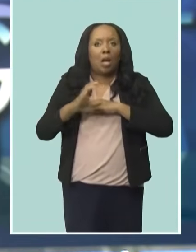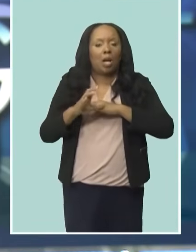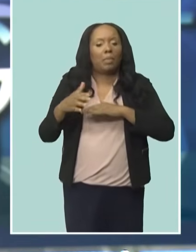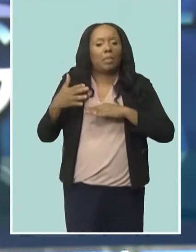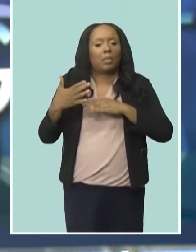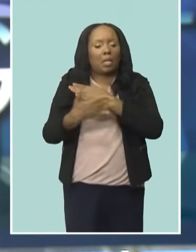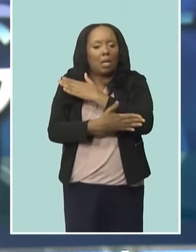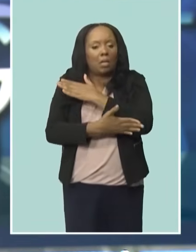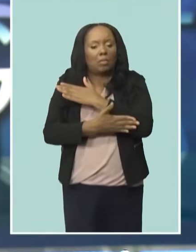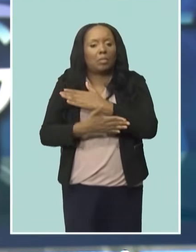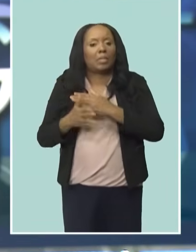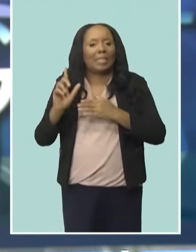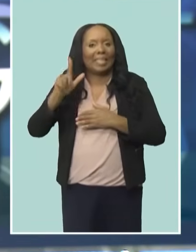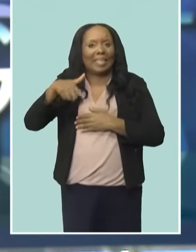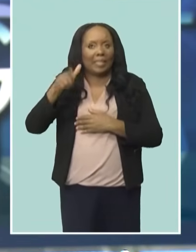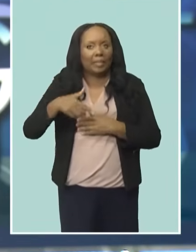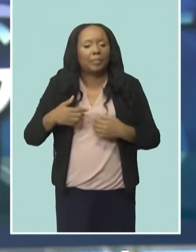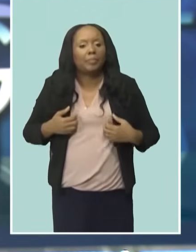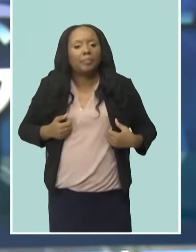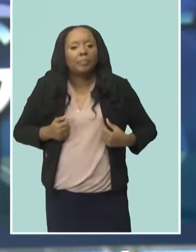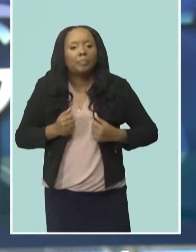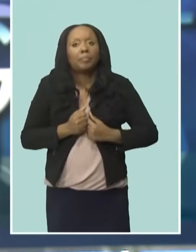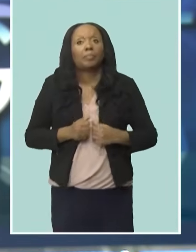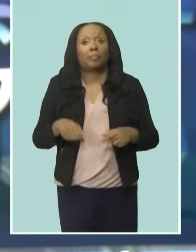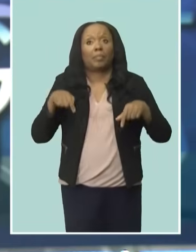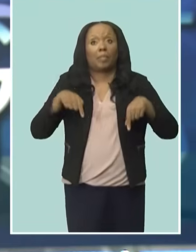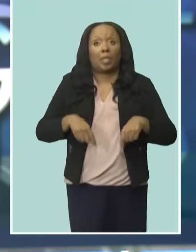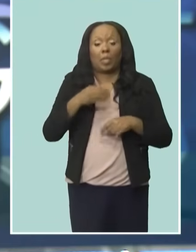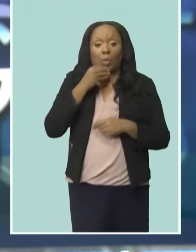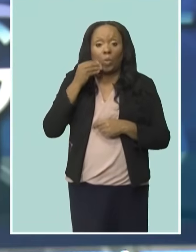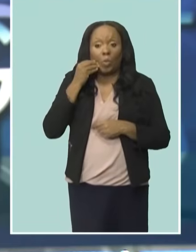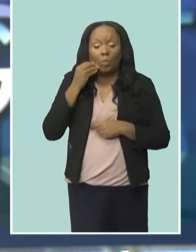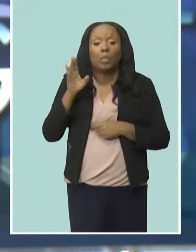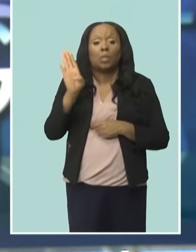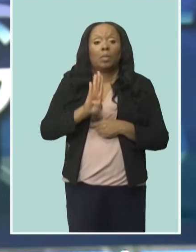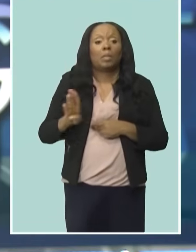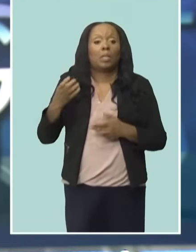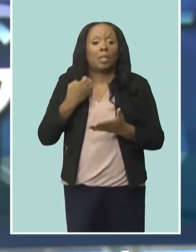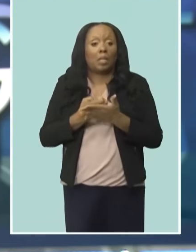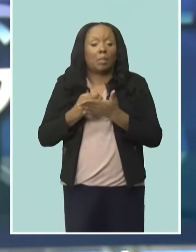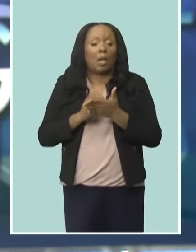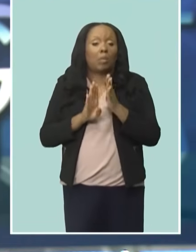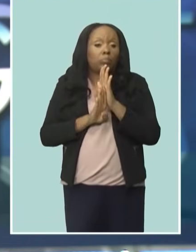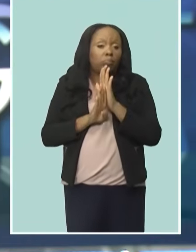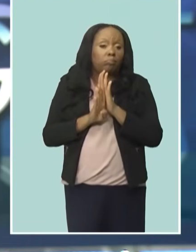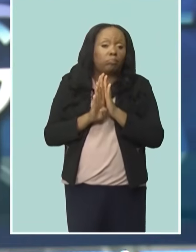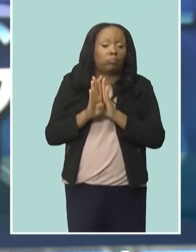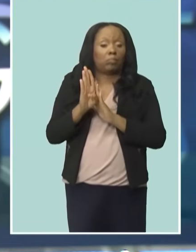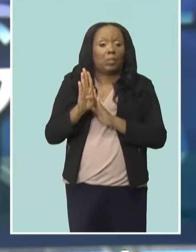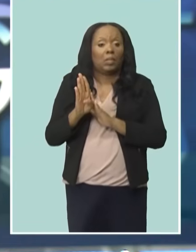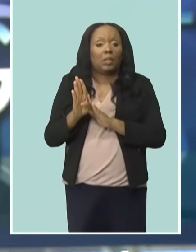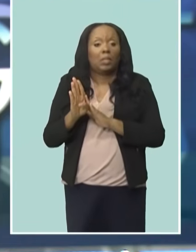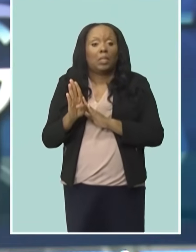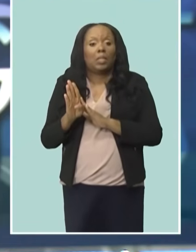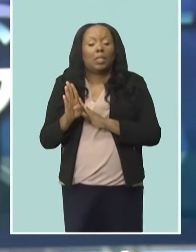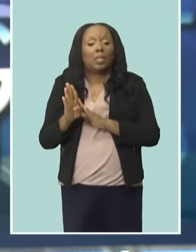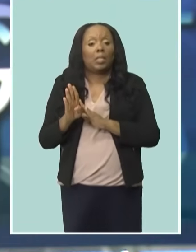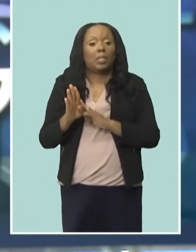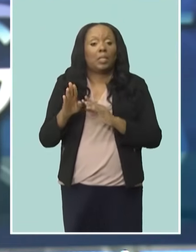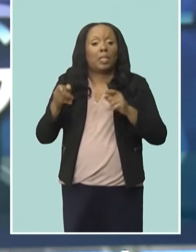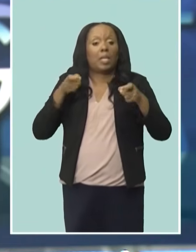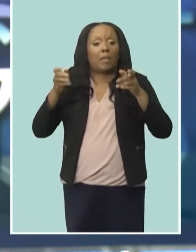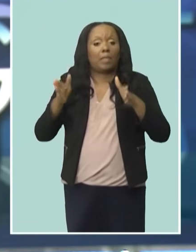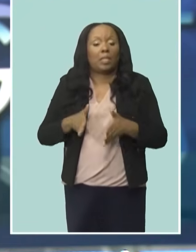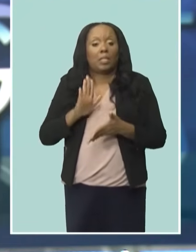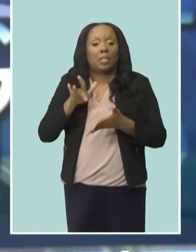little later, but now back here at home, the Barbados economy continues its growth trajectory. In fact, the central bank governor